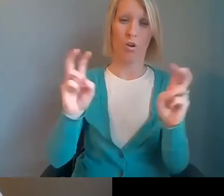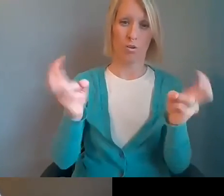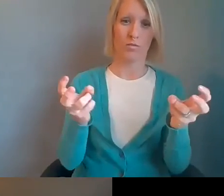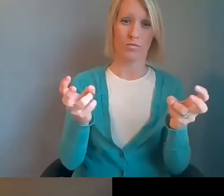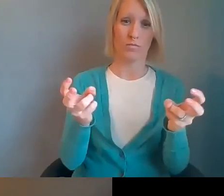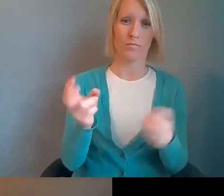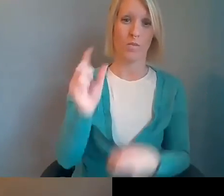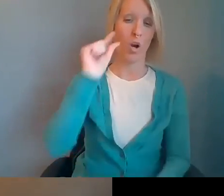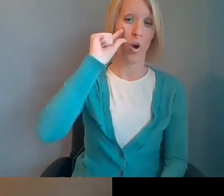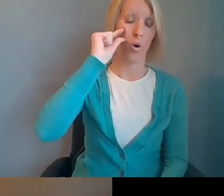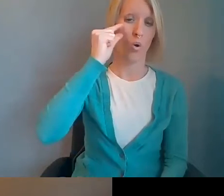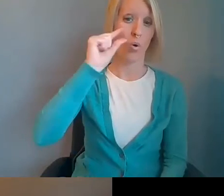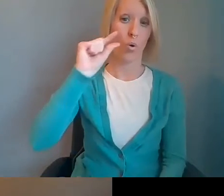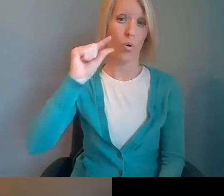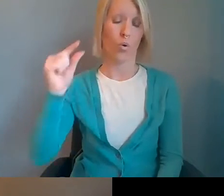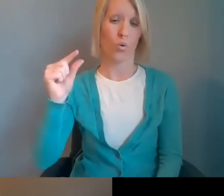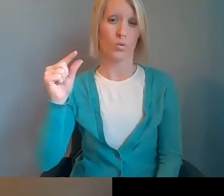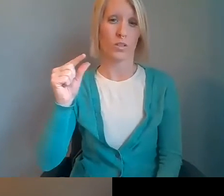gold nib.